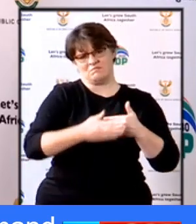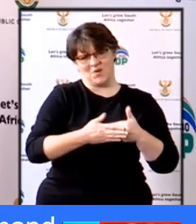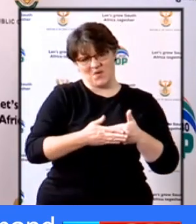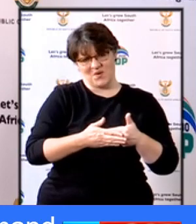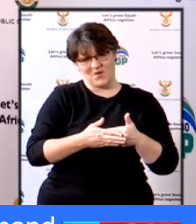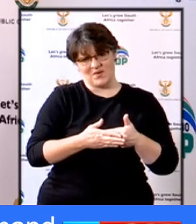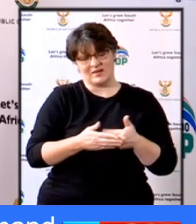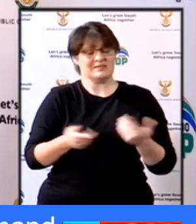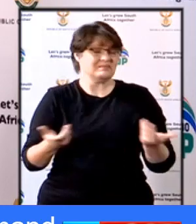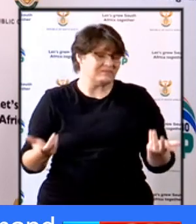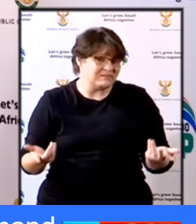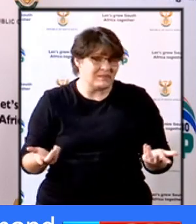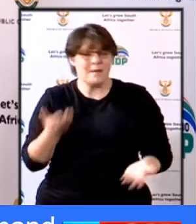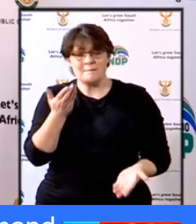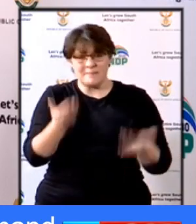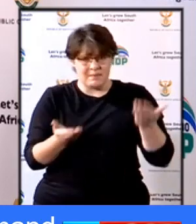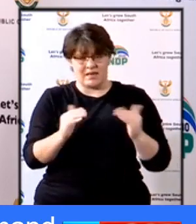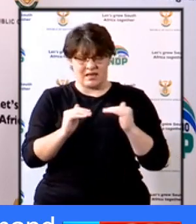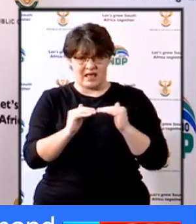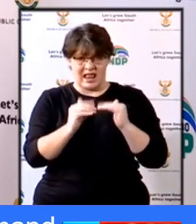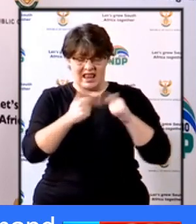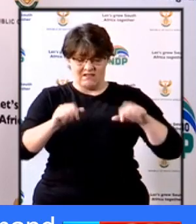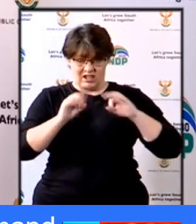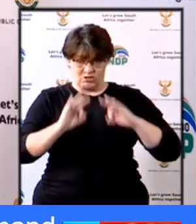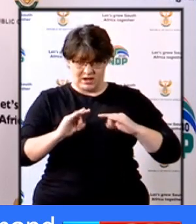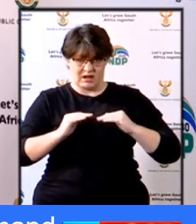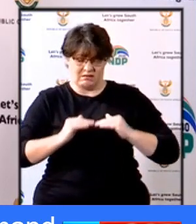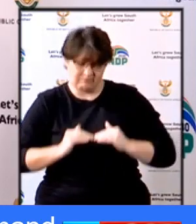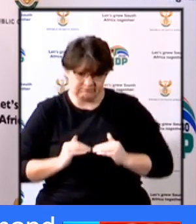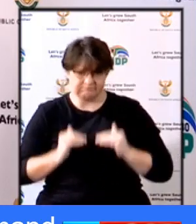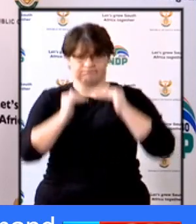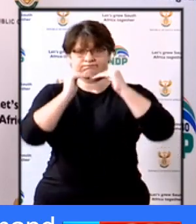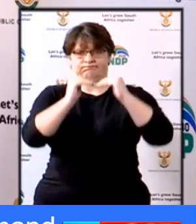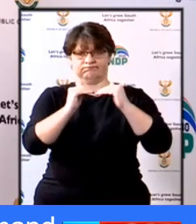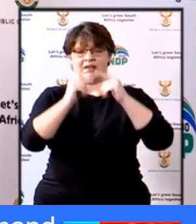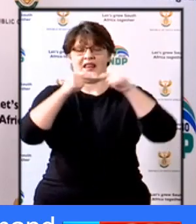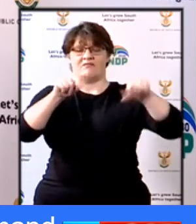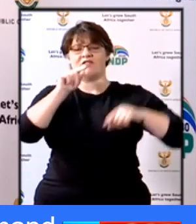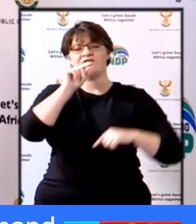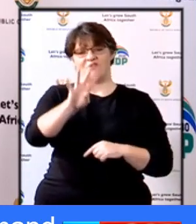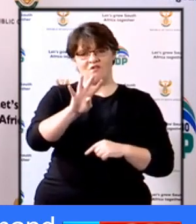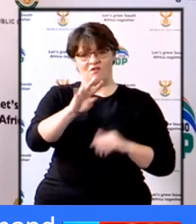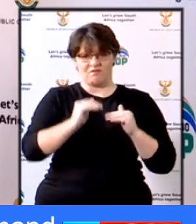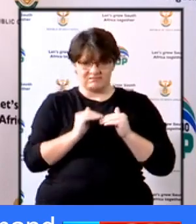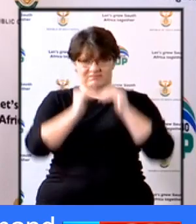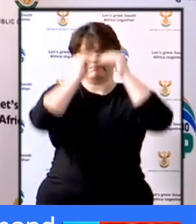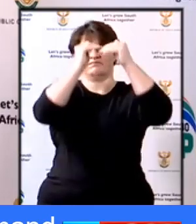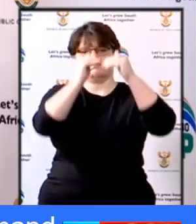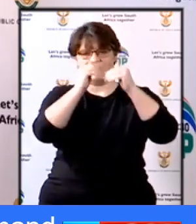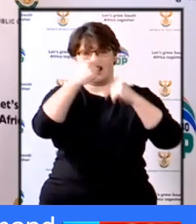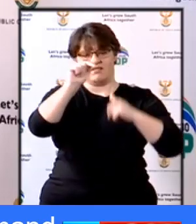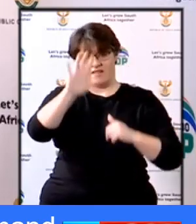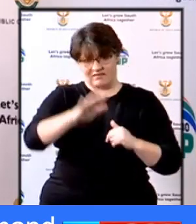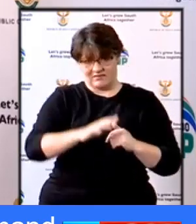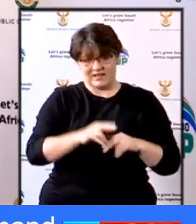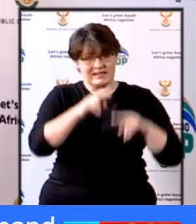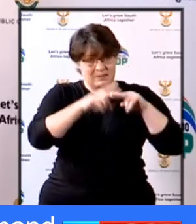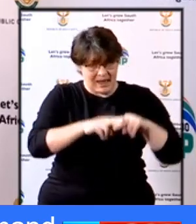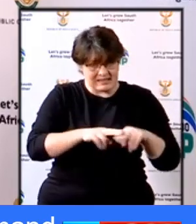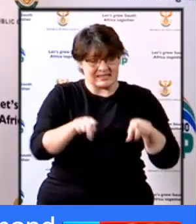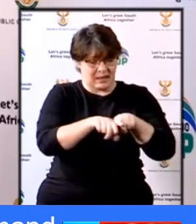including subjecting it to higher level restrictions, including the limitation of